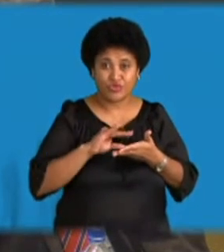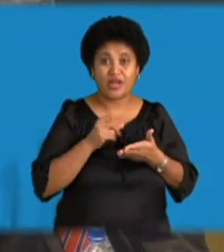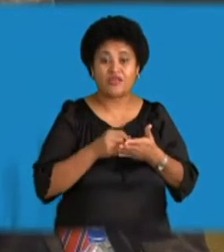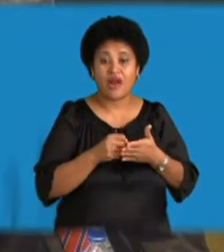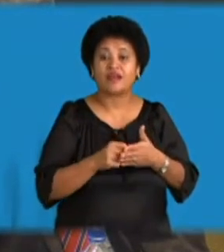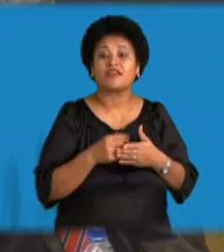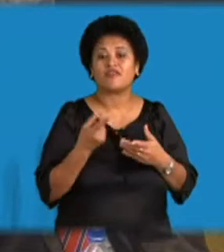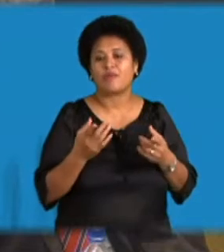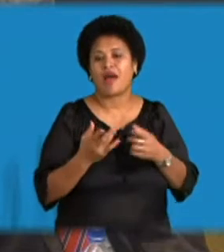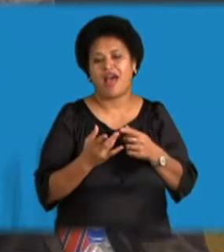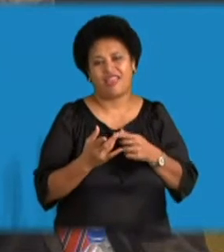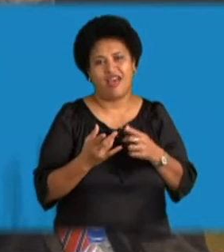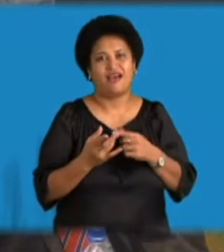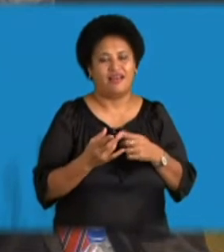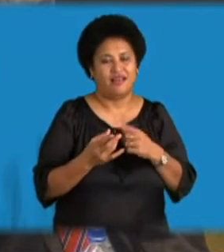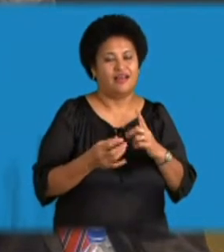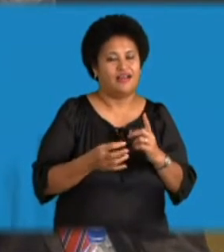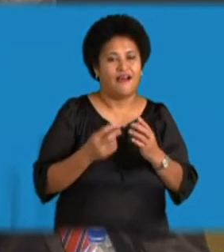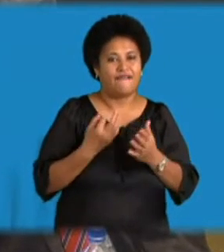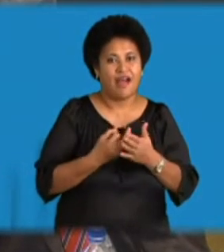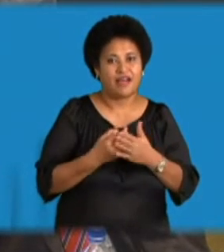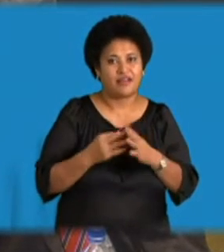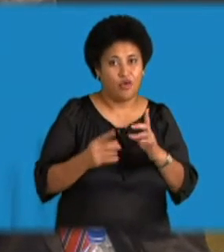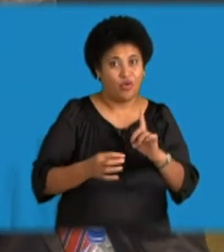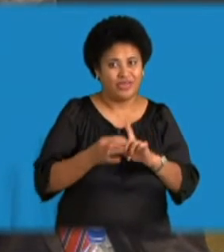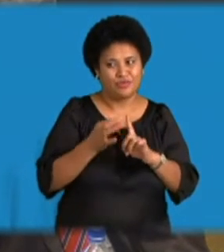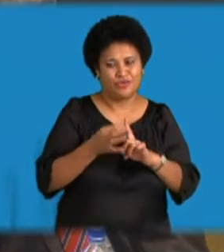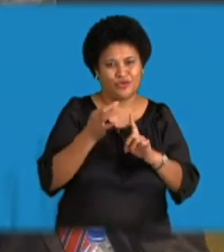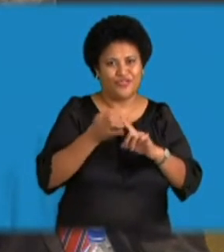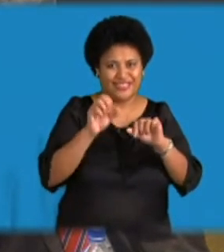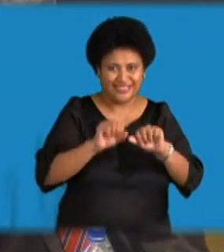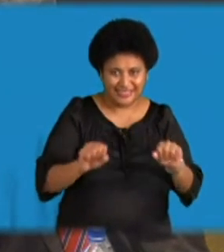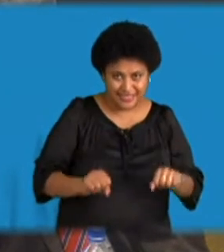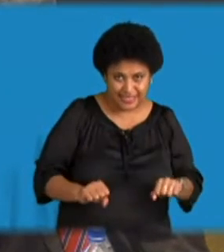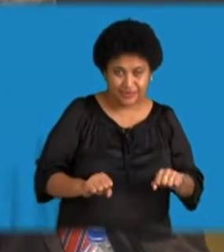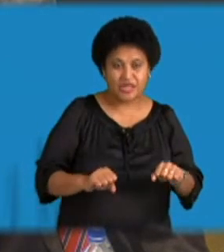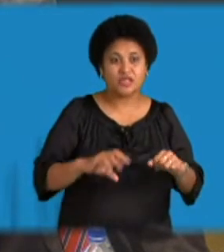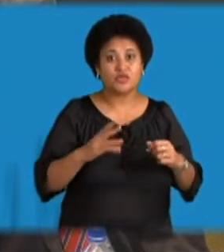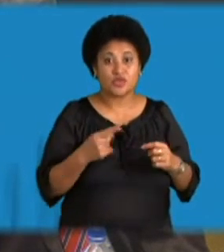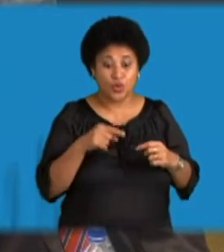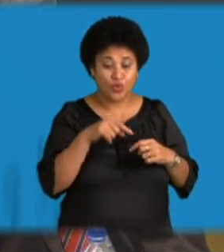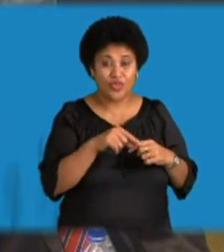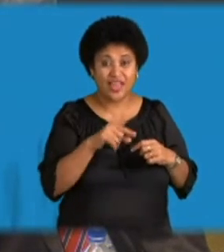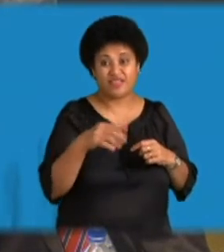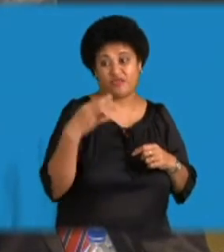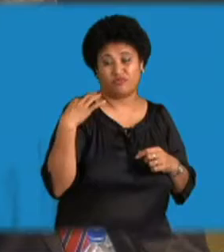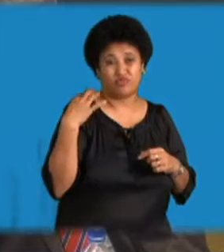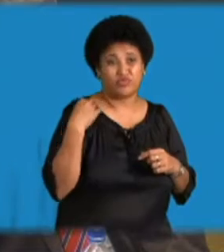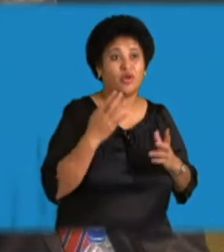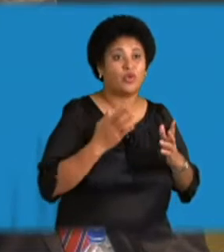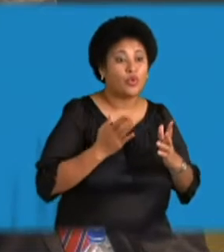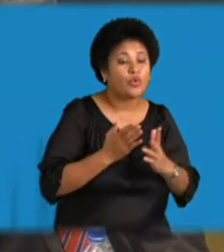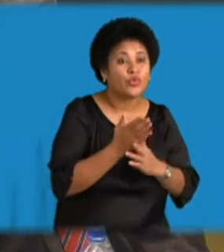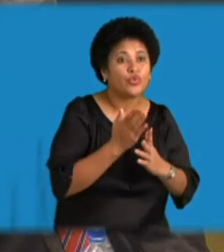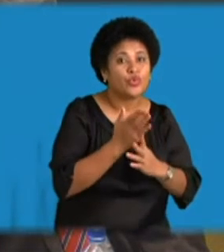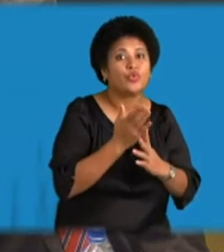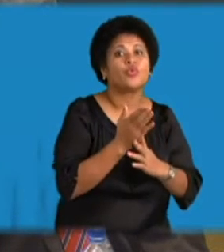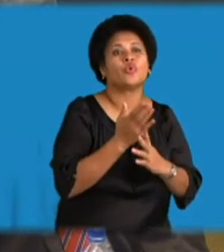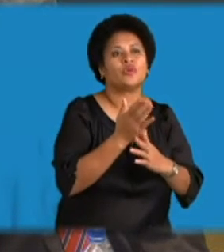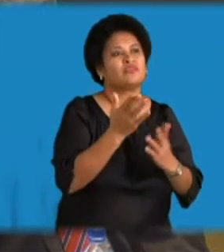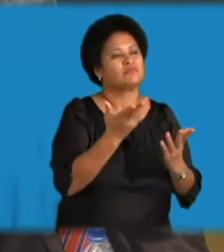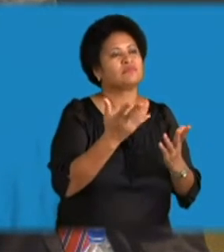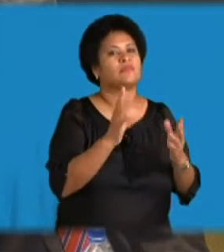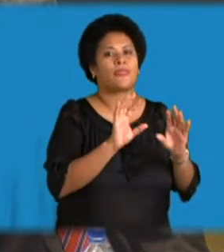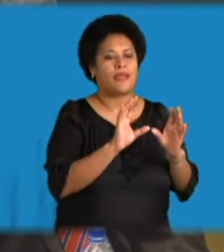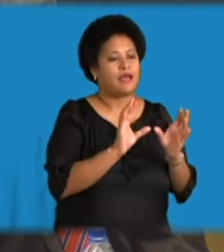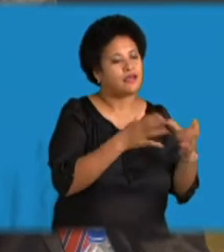Fund. We're yet to be able to draw down those funds because you actually have to go through an approved, accredited agency by the GCF. And